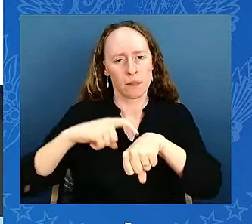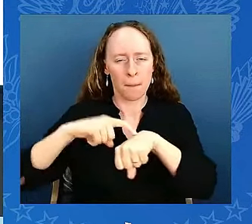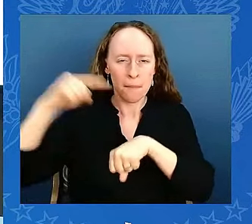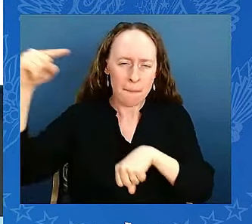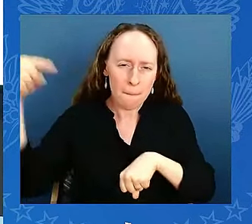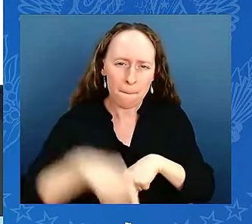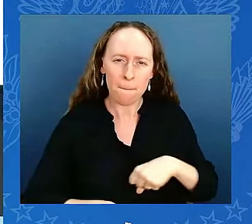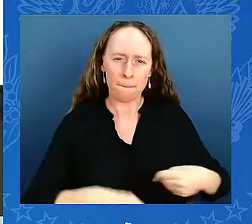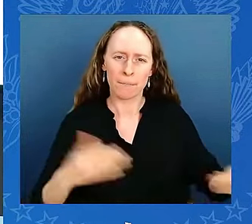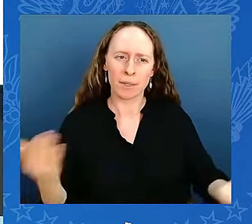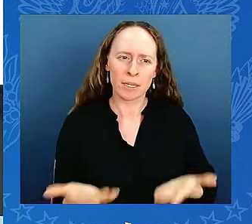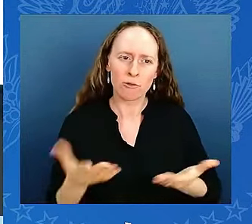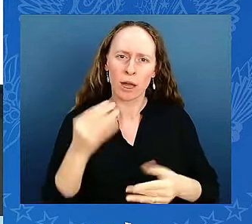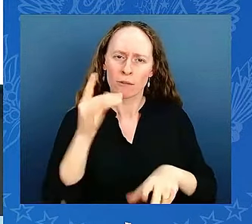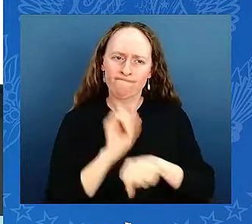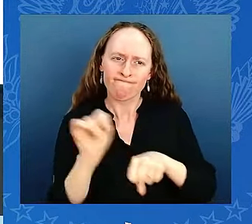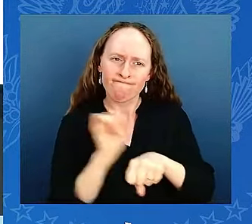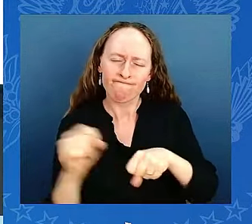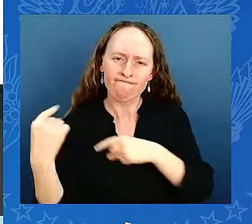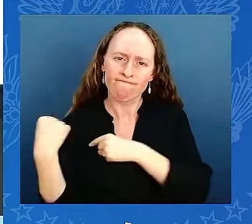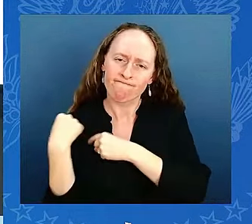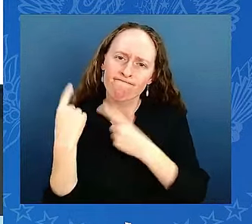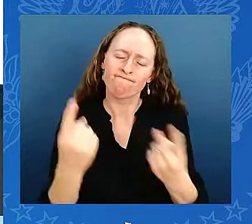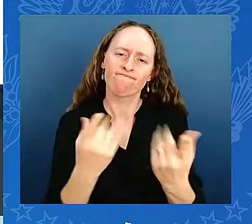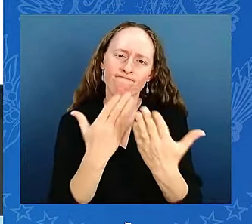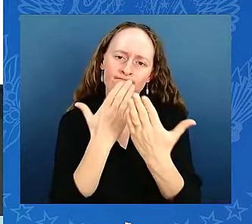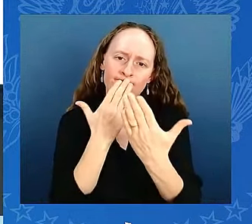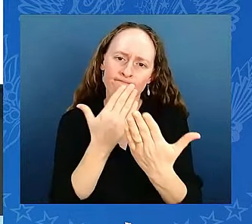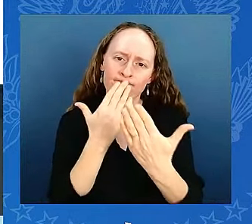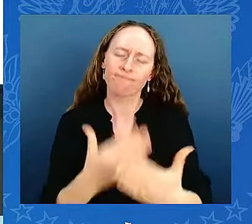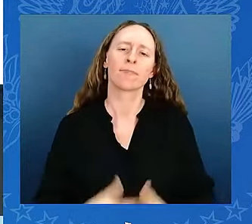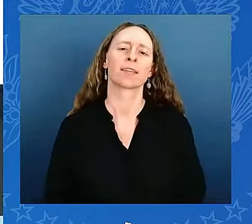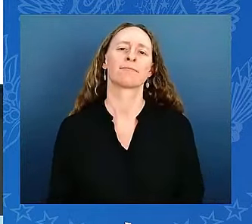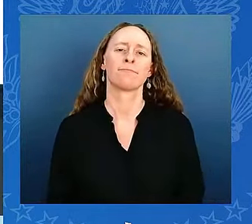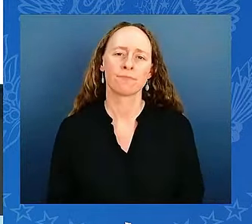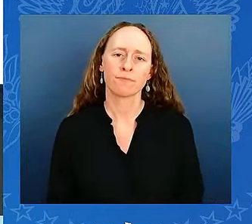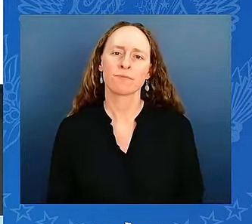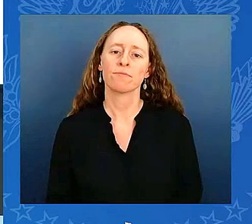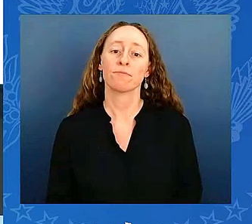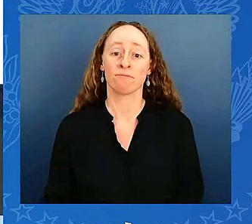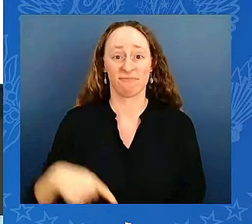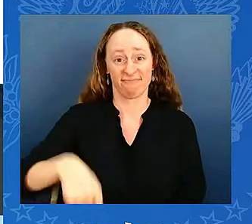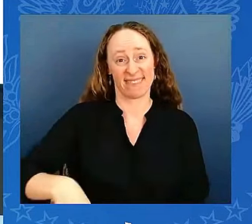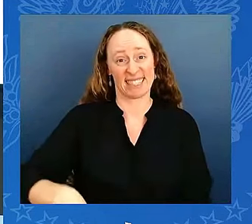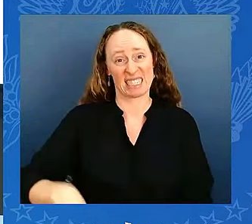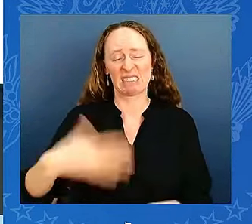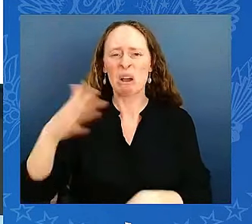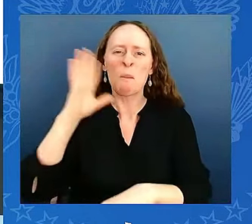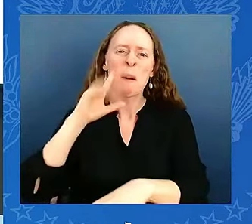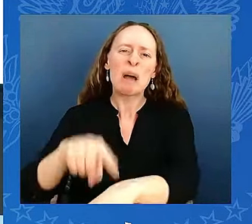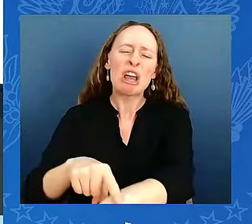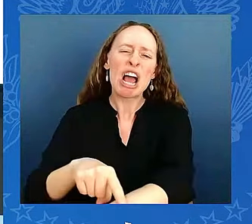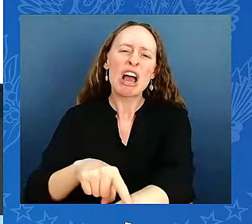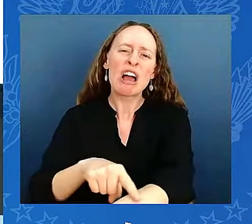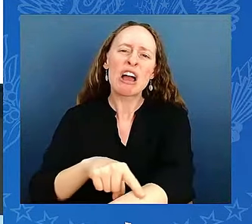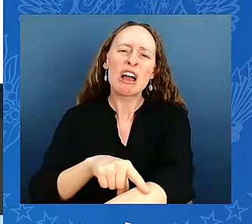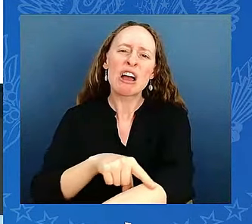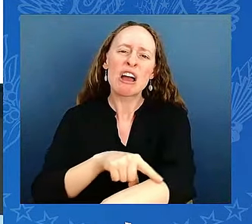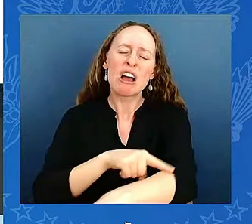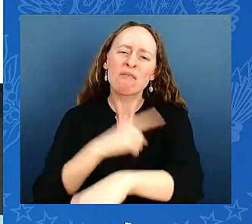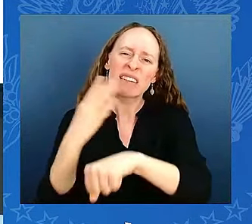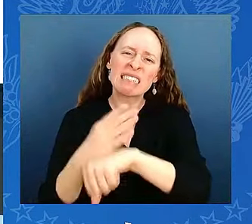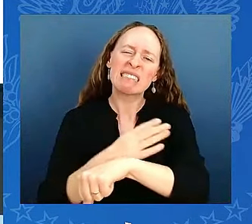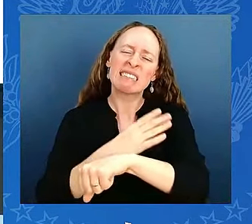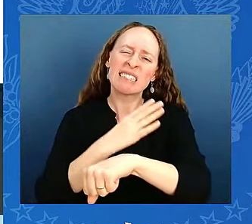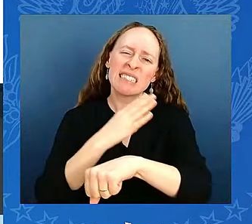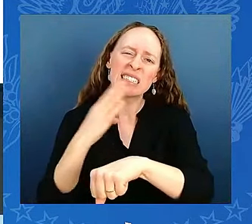This is going to be a long and difficult recovery, but talking with person after